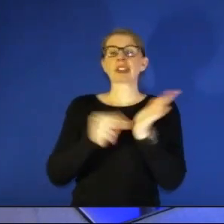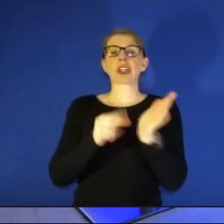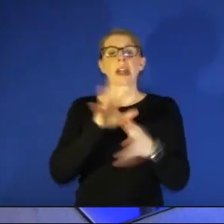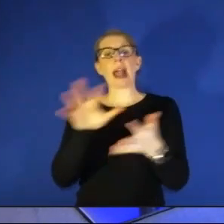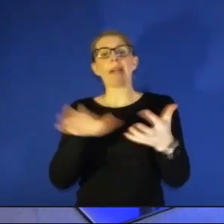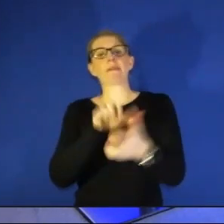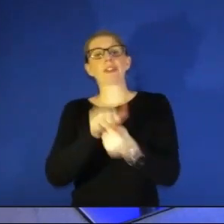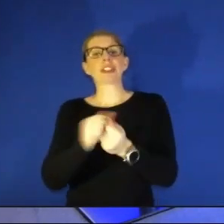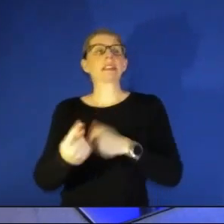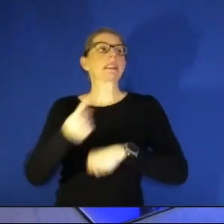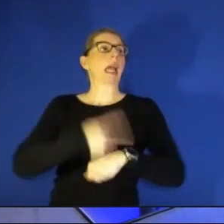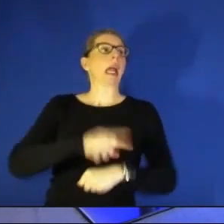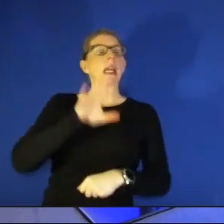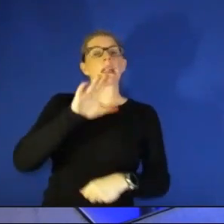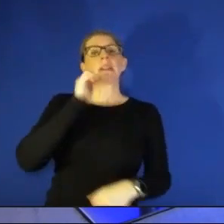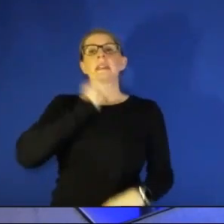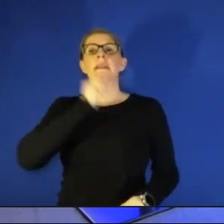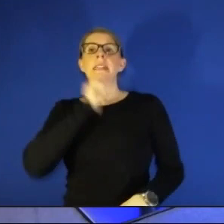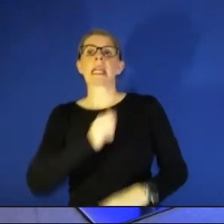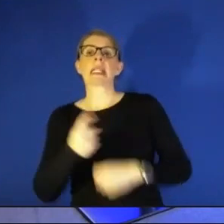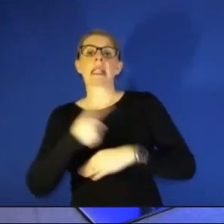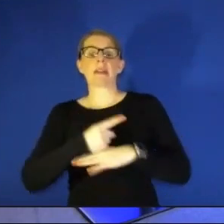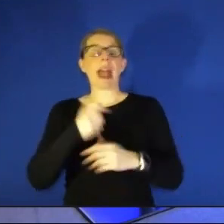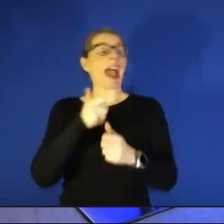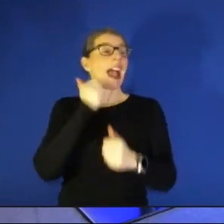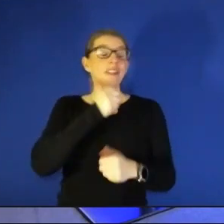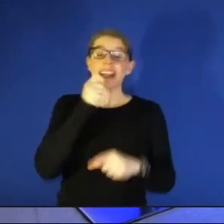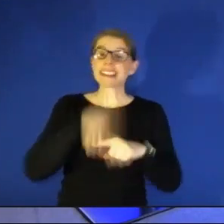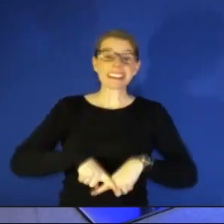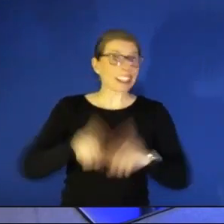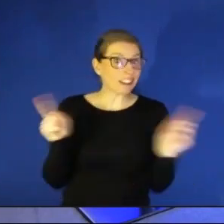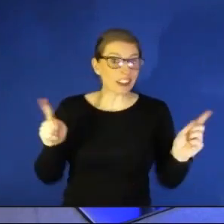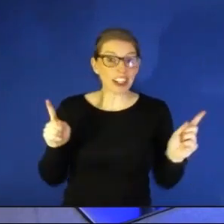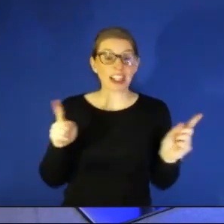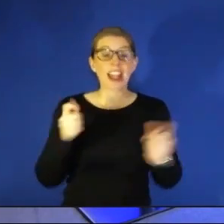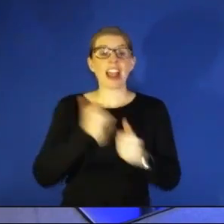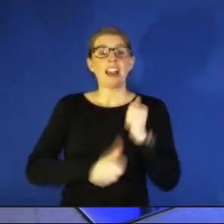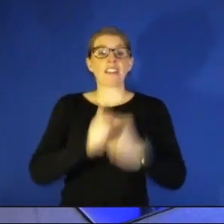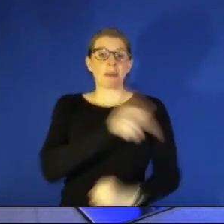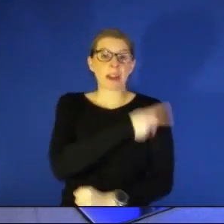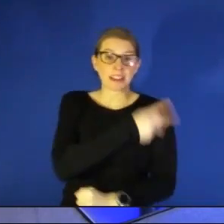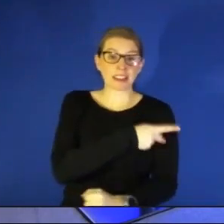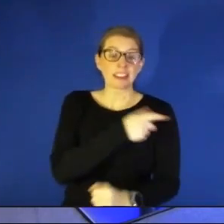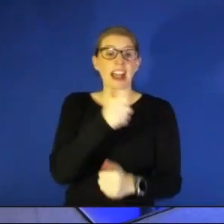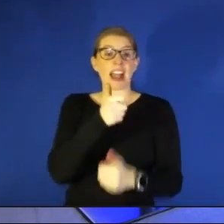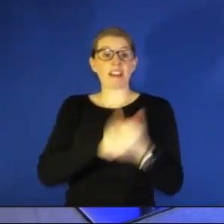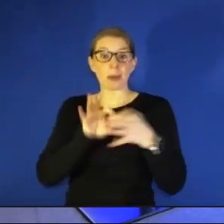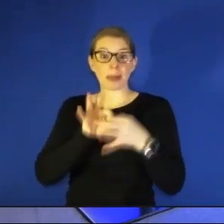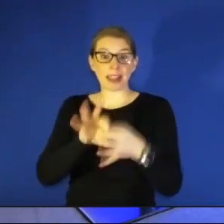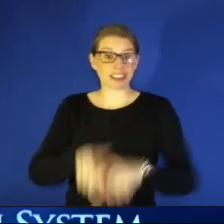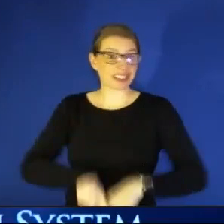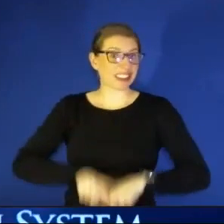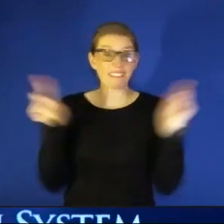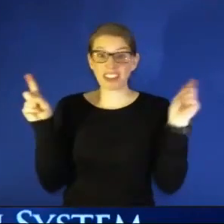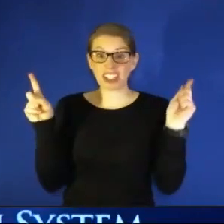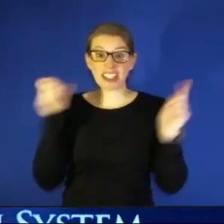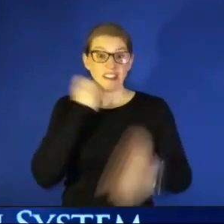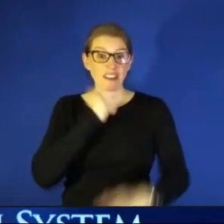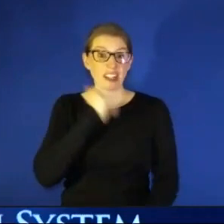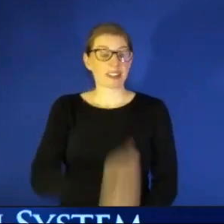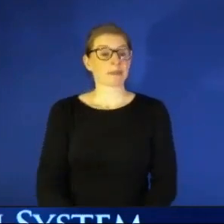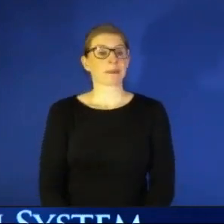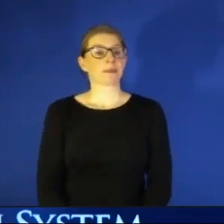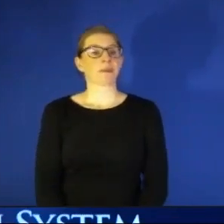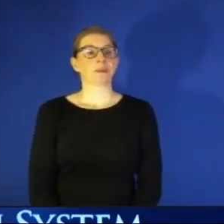a life, because every single day is different. Every person is different, every patient, every relationship, right? So true. It's true. And I